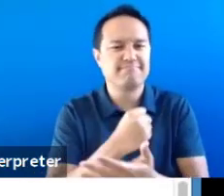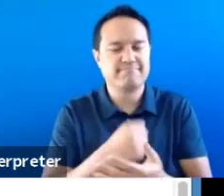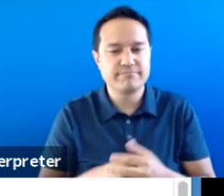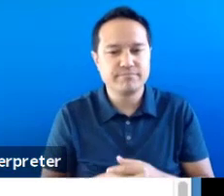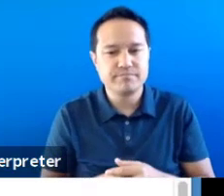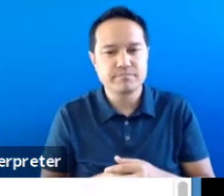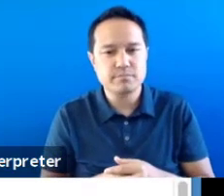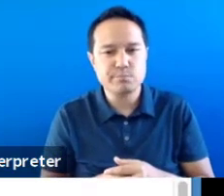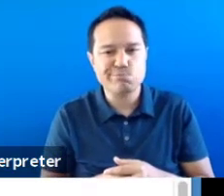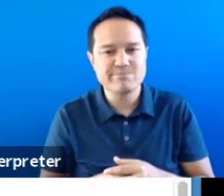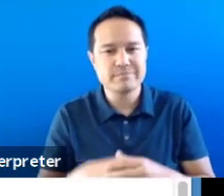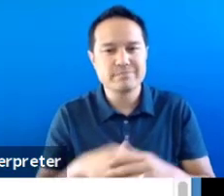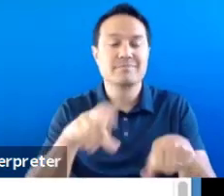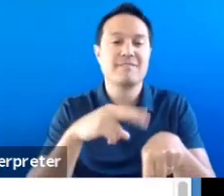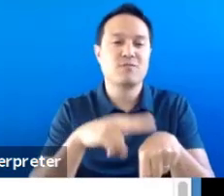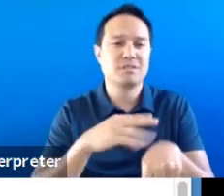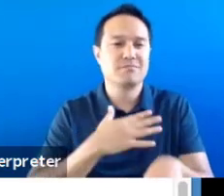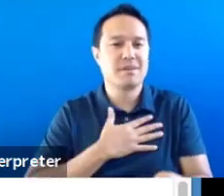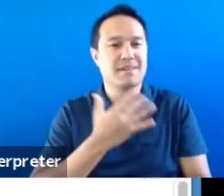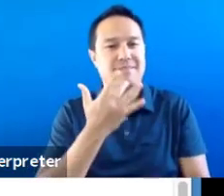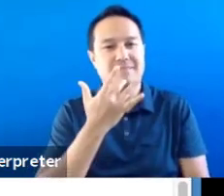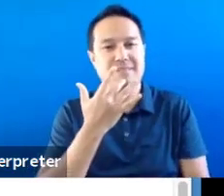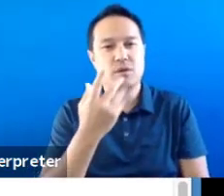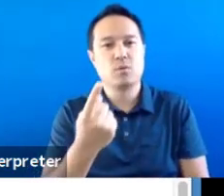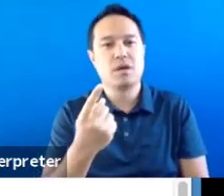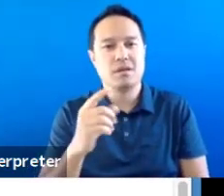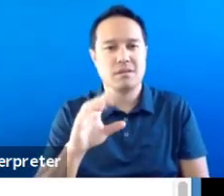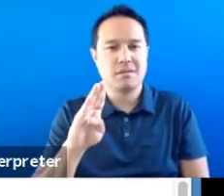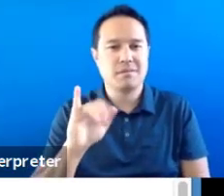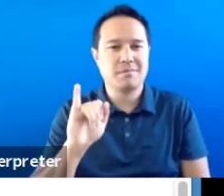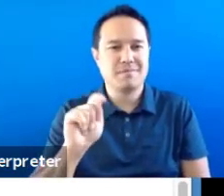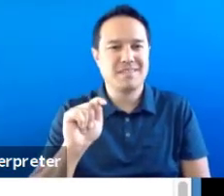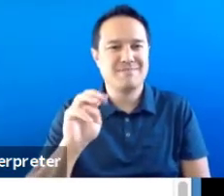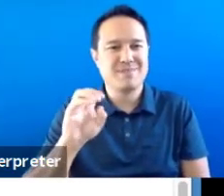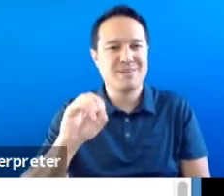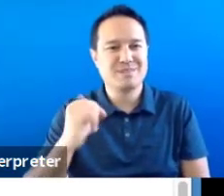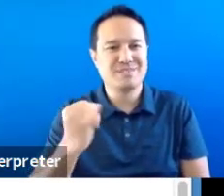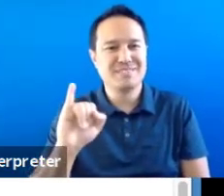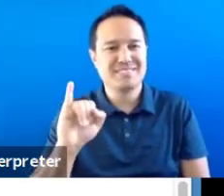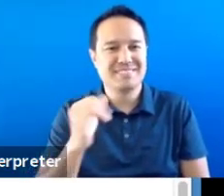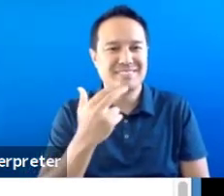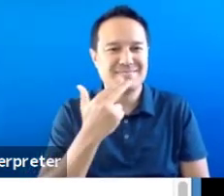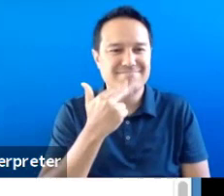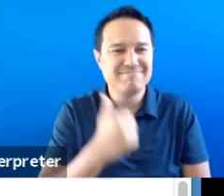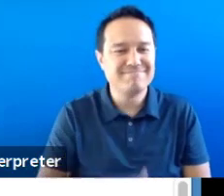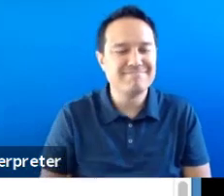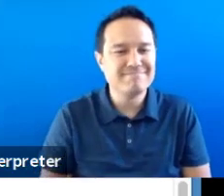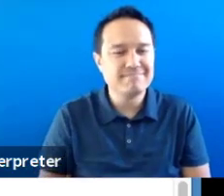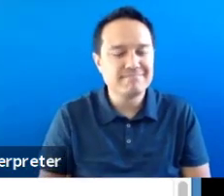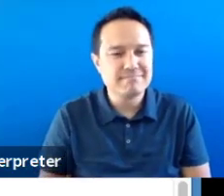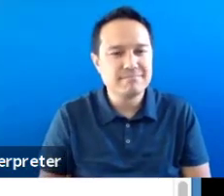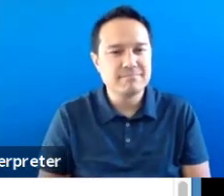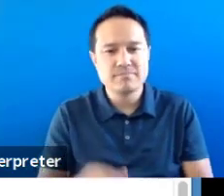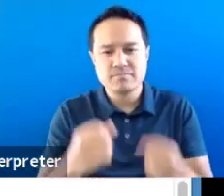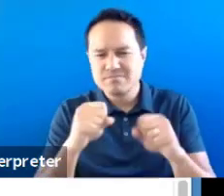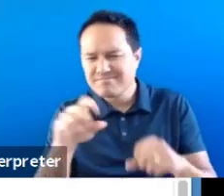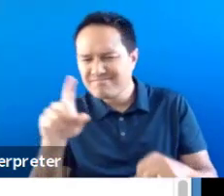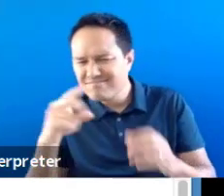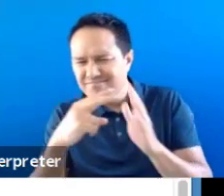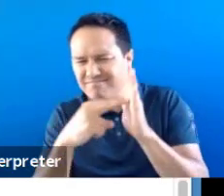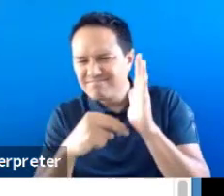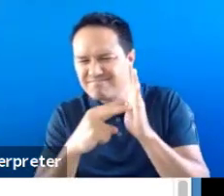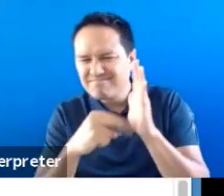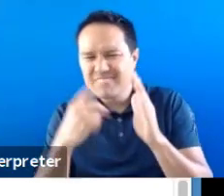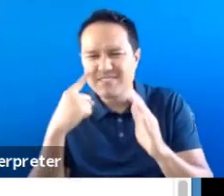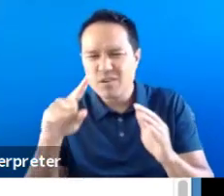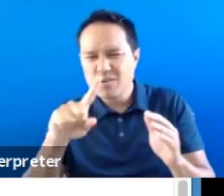And of course, my personal favorite, my Bitmoji. Okay. I'm trying to look to see if there's any questions. My